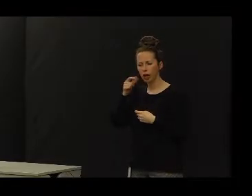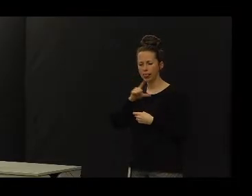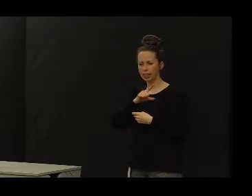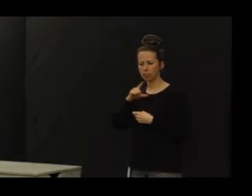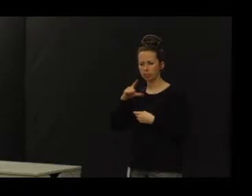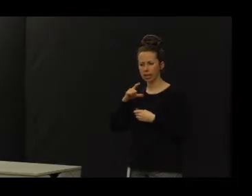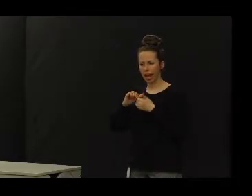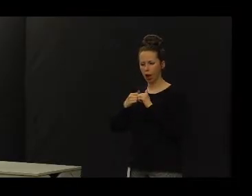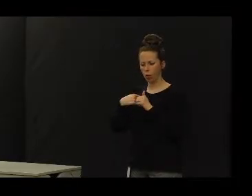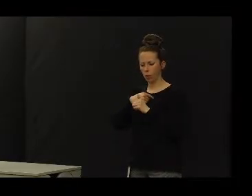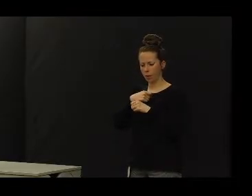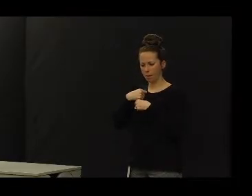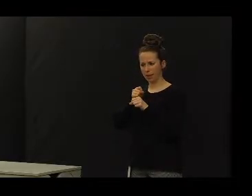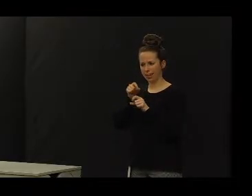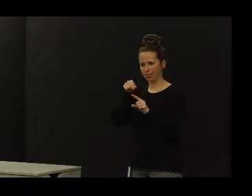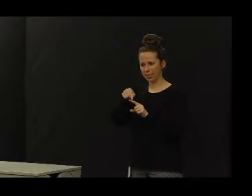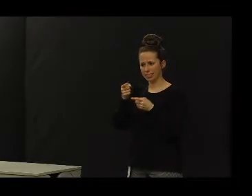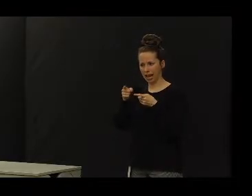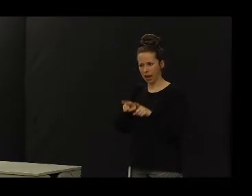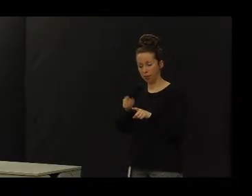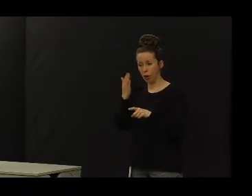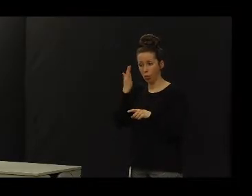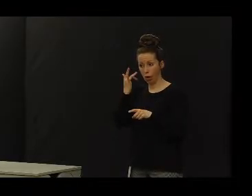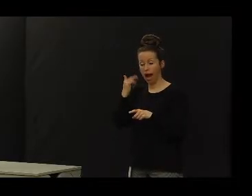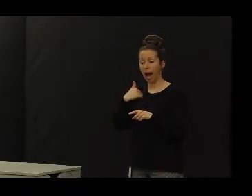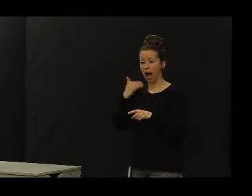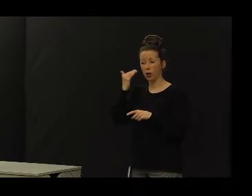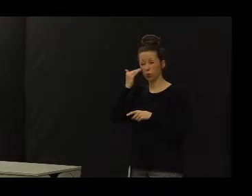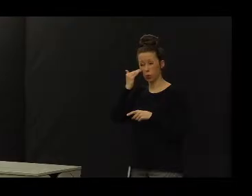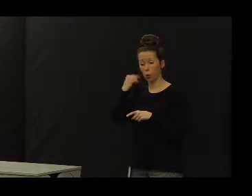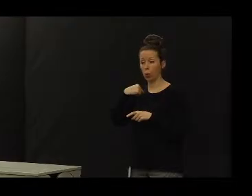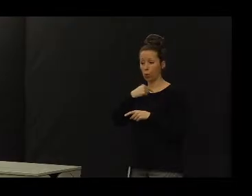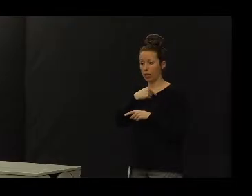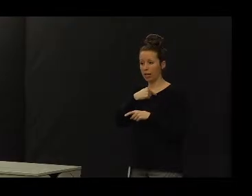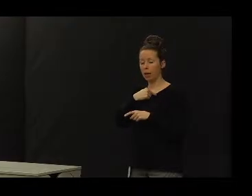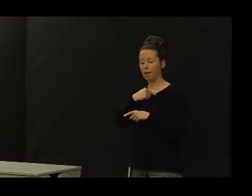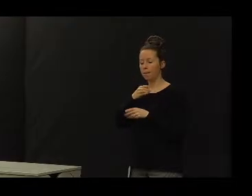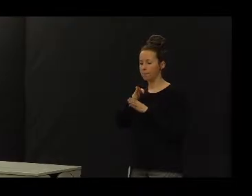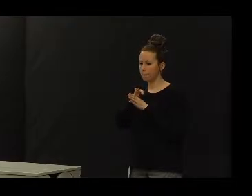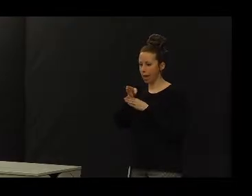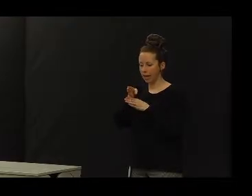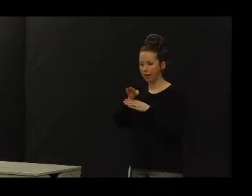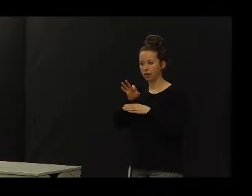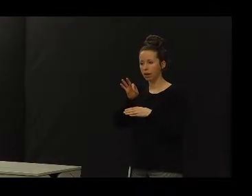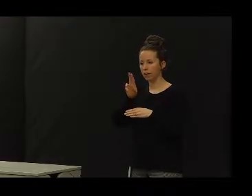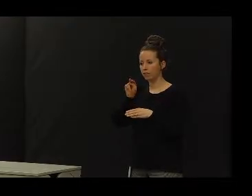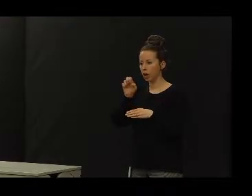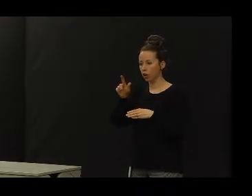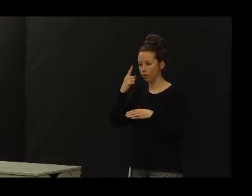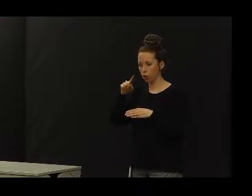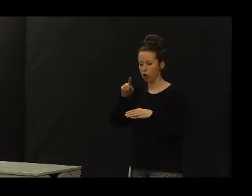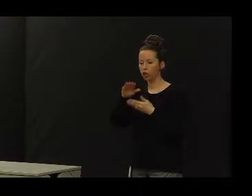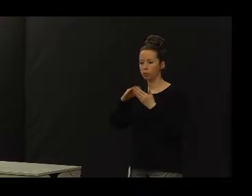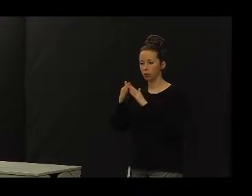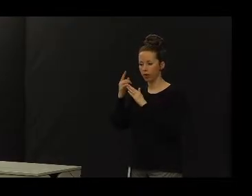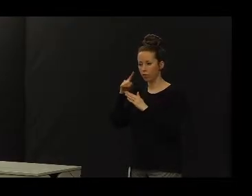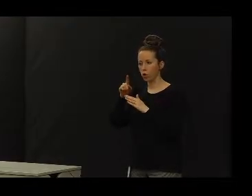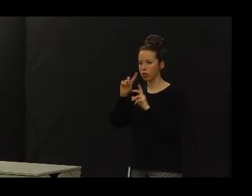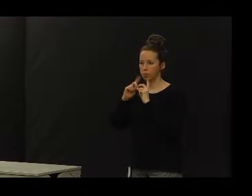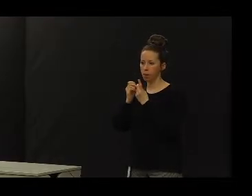and how we can make this happen, because I know that we are the main funnel for the community to the Department of Education.